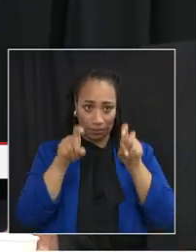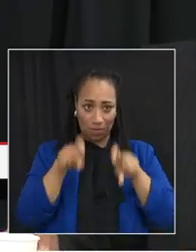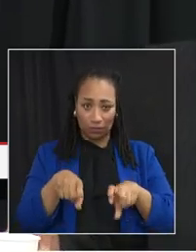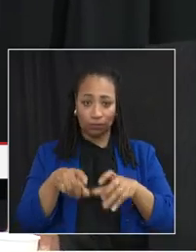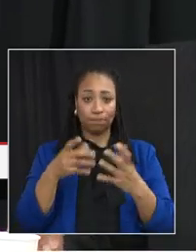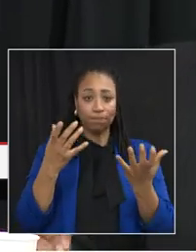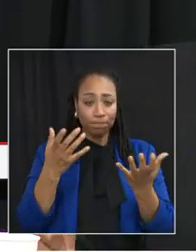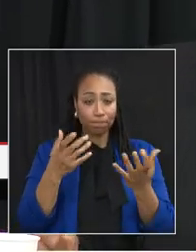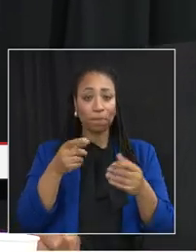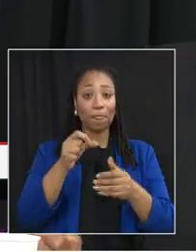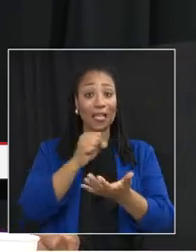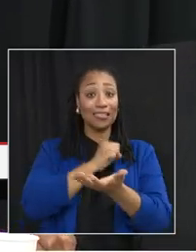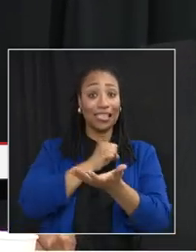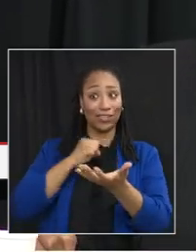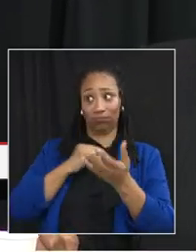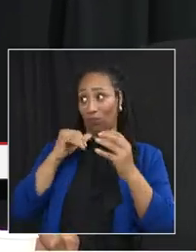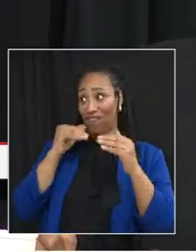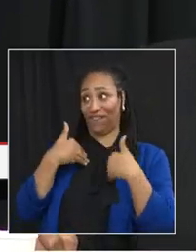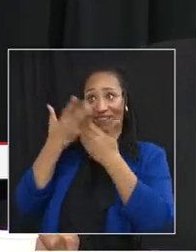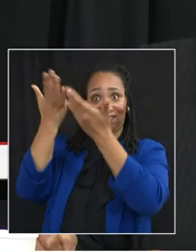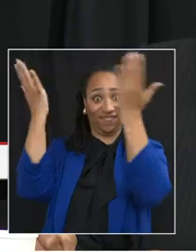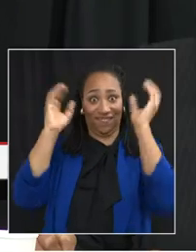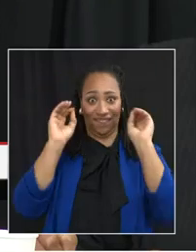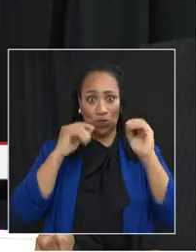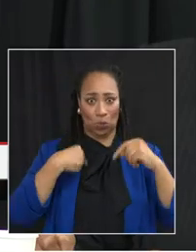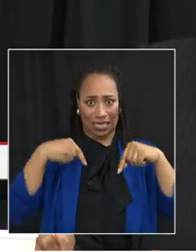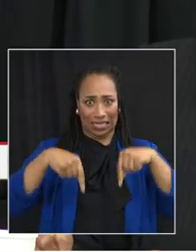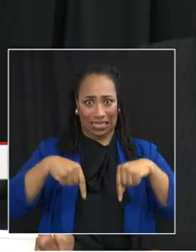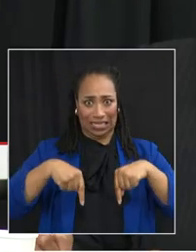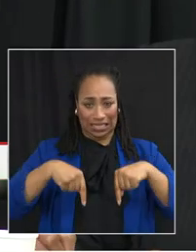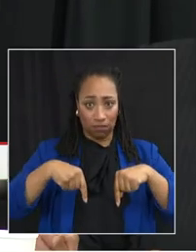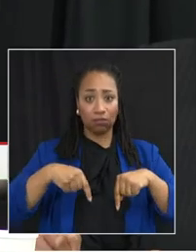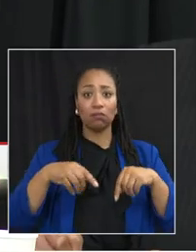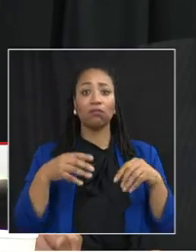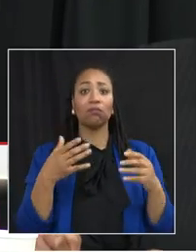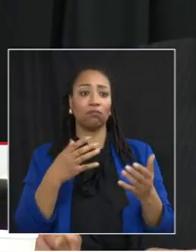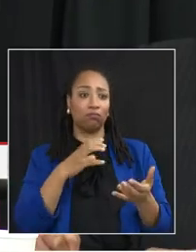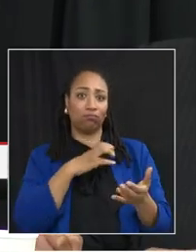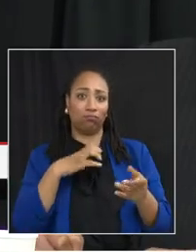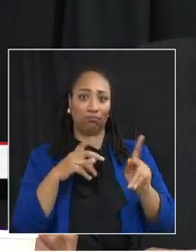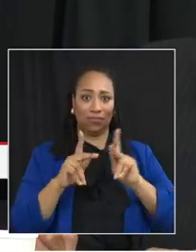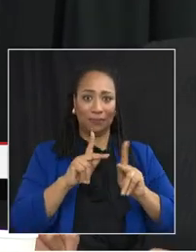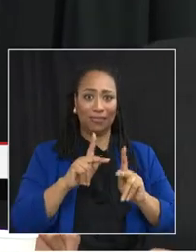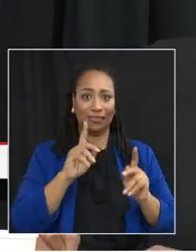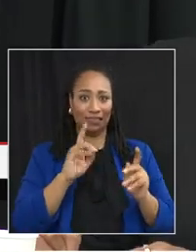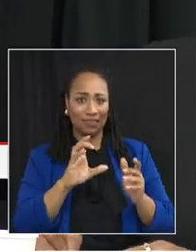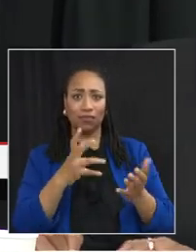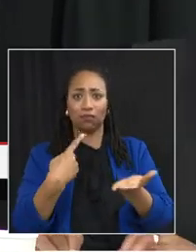the other ones. Angela also Brooks told me she was going to be our senator, so we're going to call her.